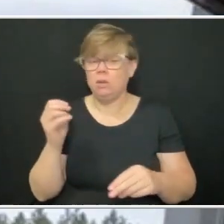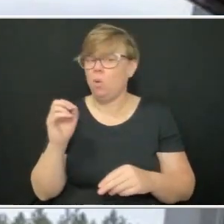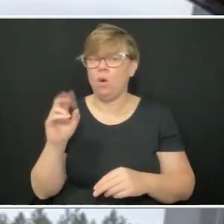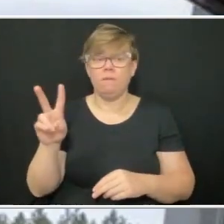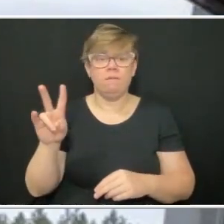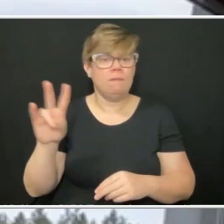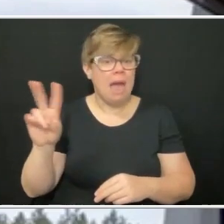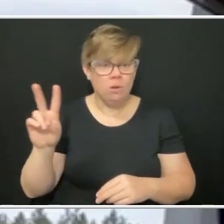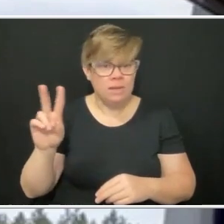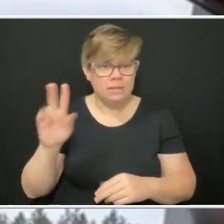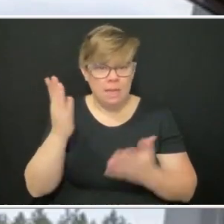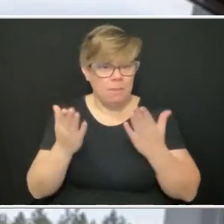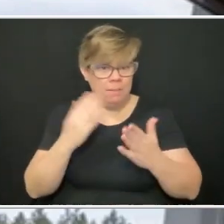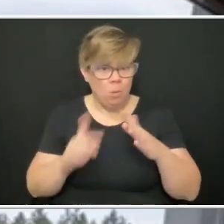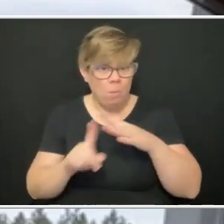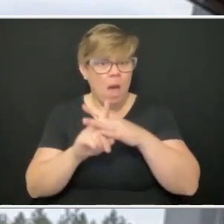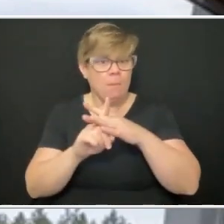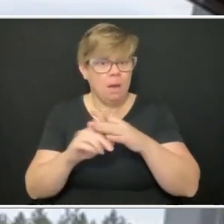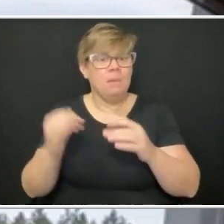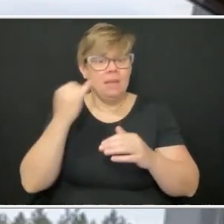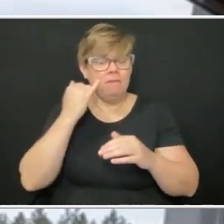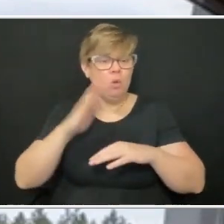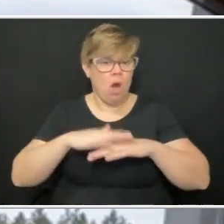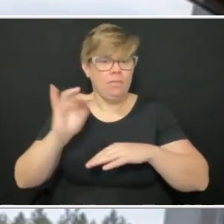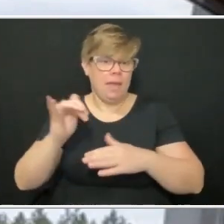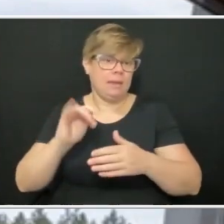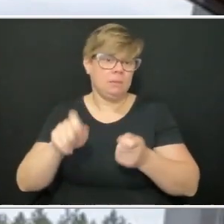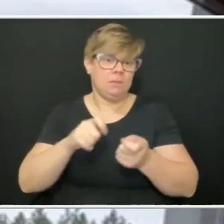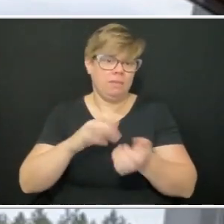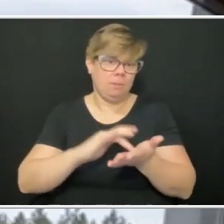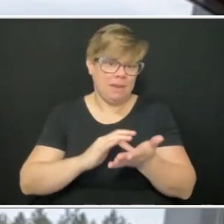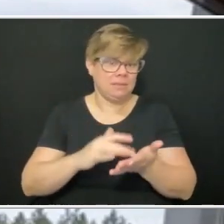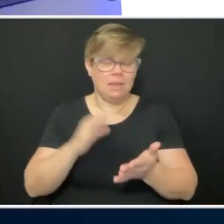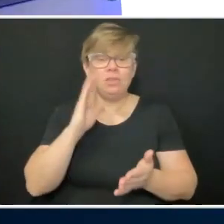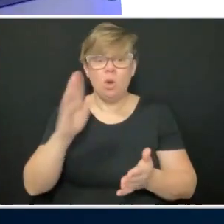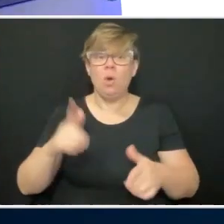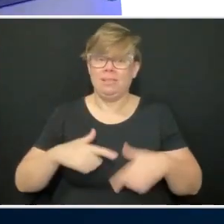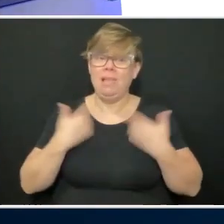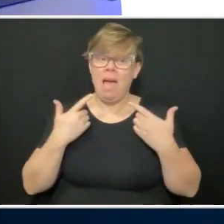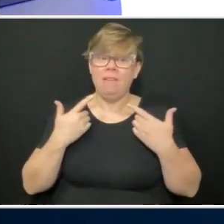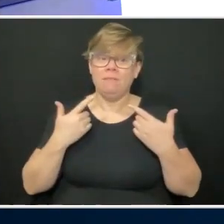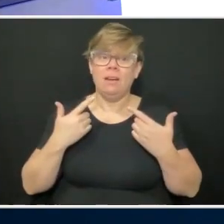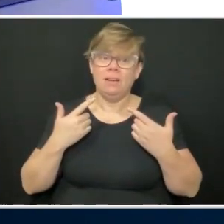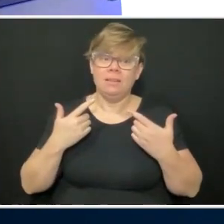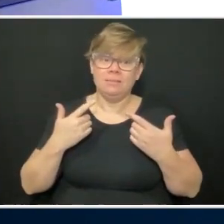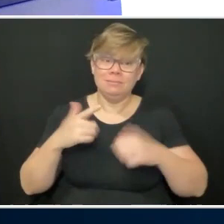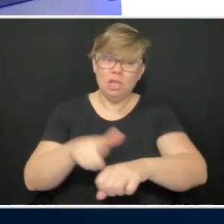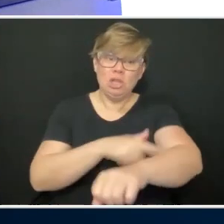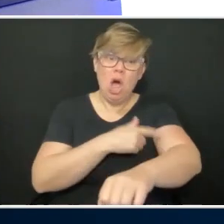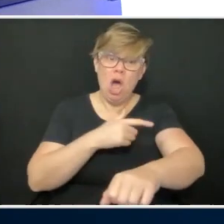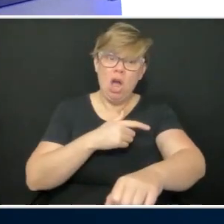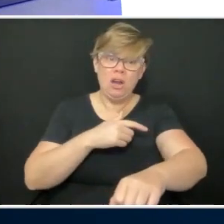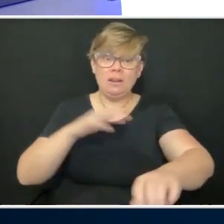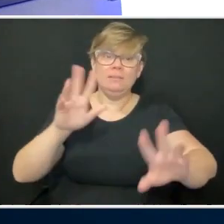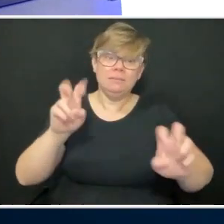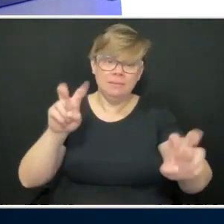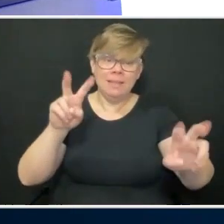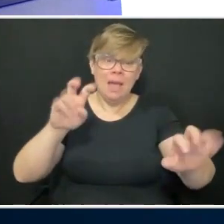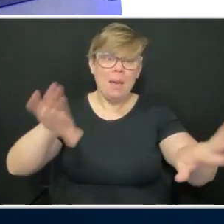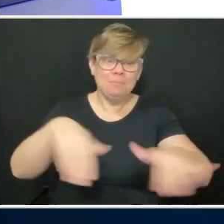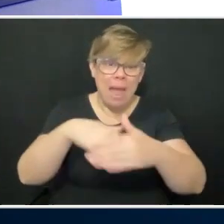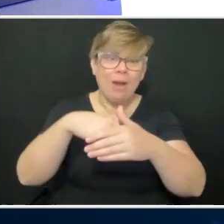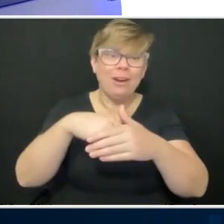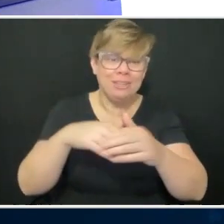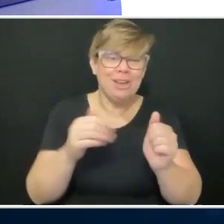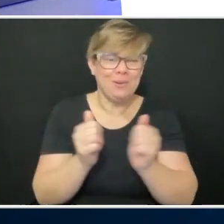that can cause some problems if you're on that immunosuppression. So yeah, lifelong marriage with the nephrologist.